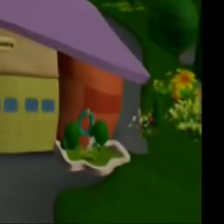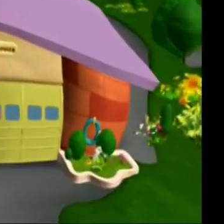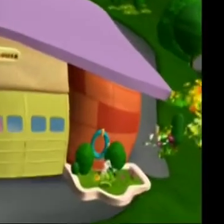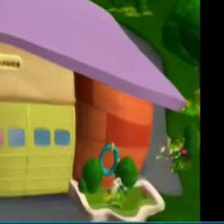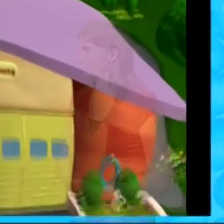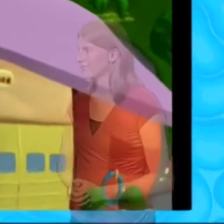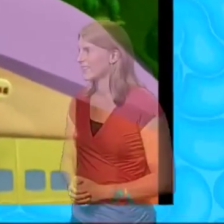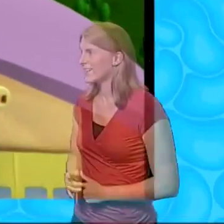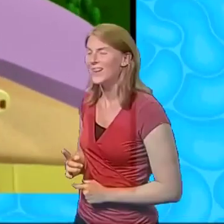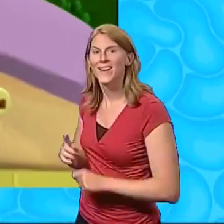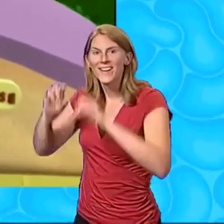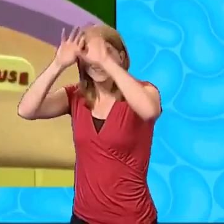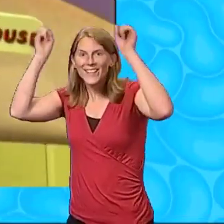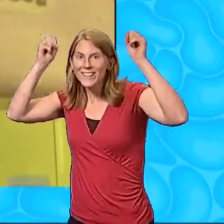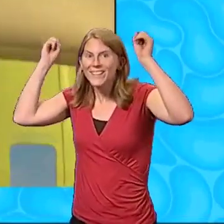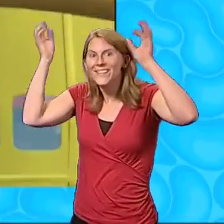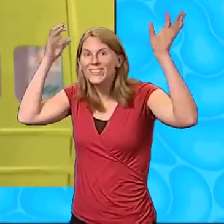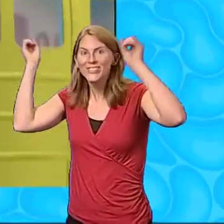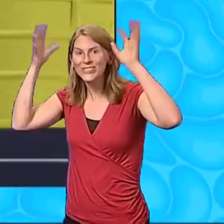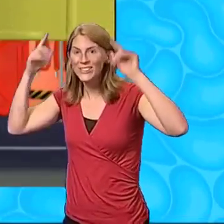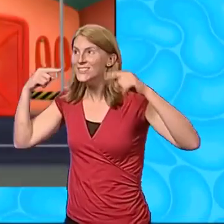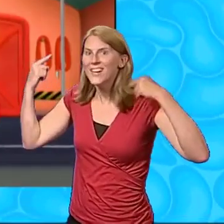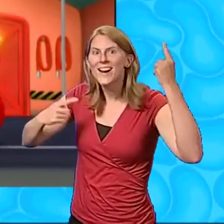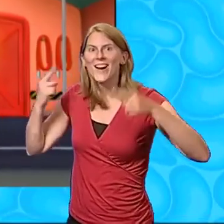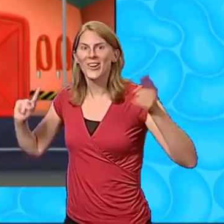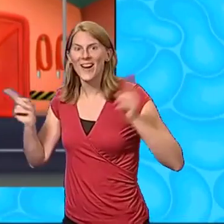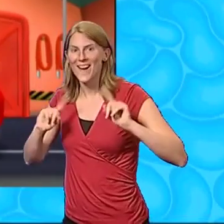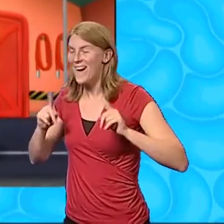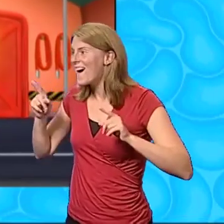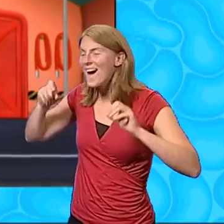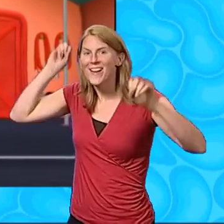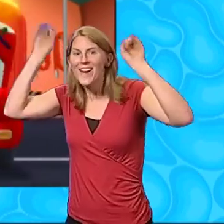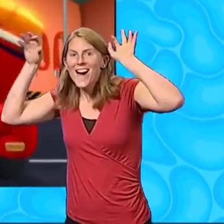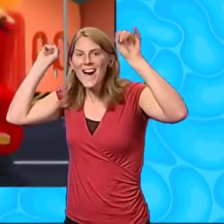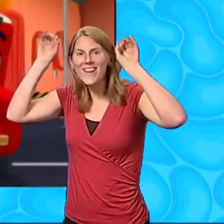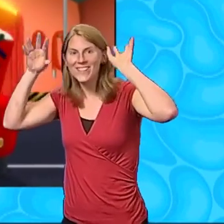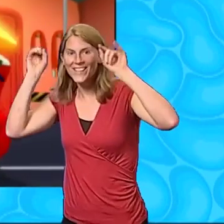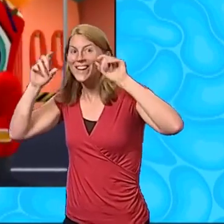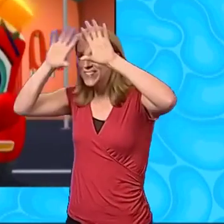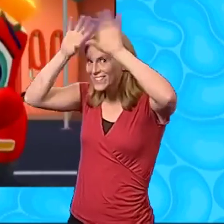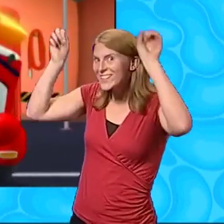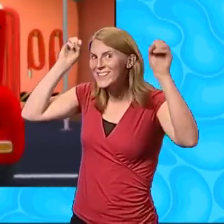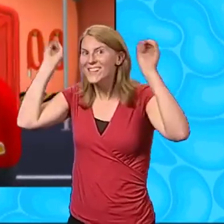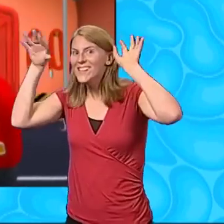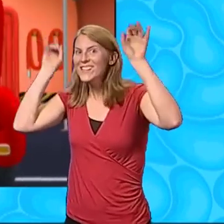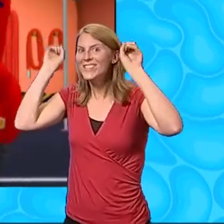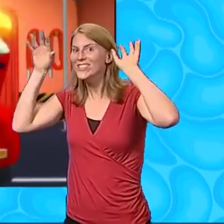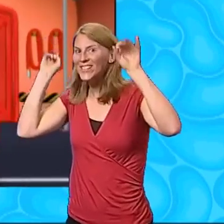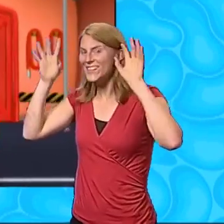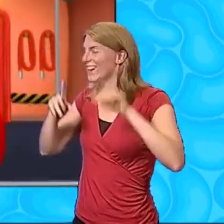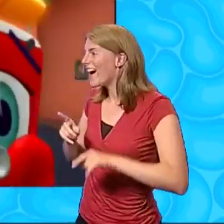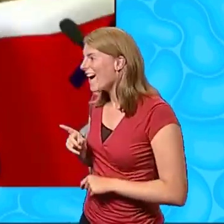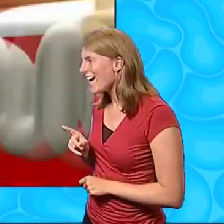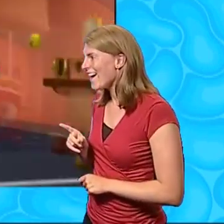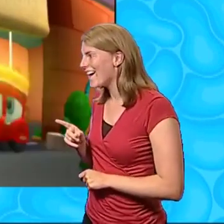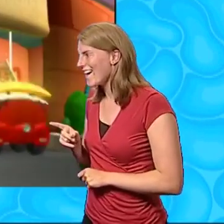Finley the Fire Engine That's the sound, the sound of his sirens Finley the Fire